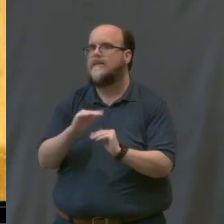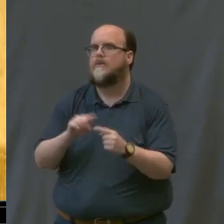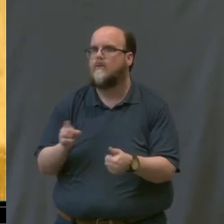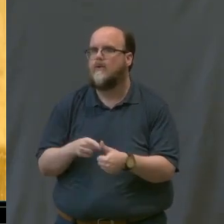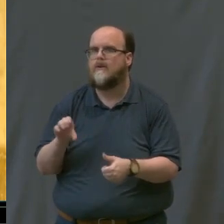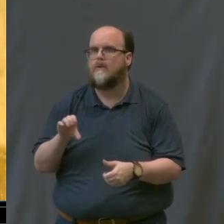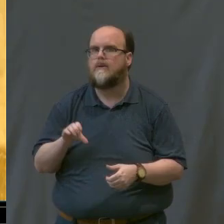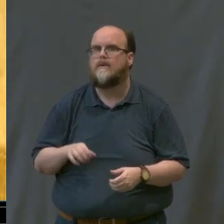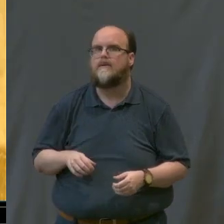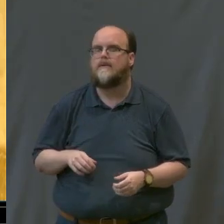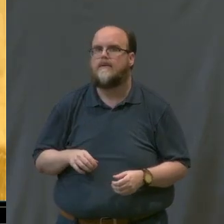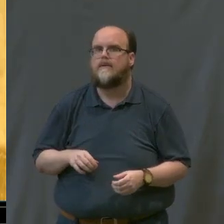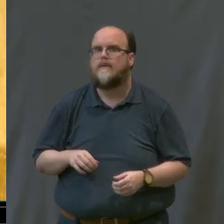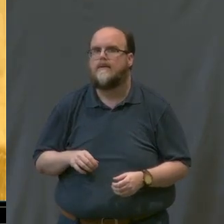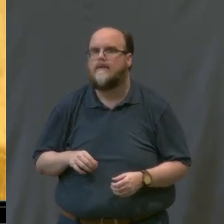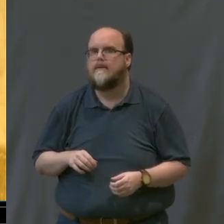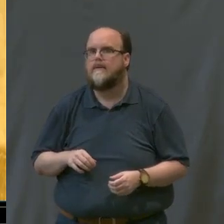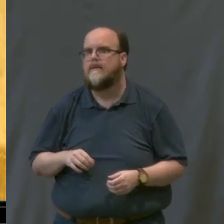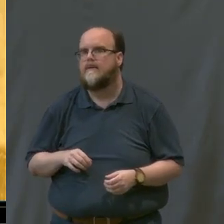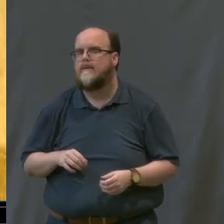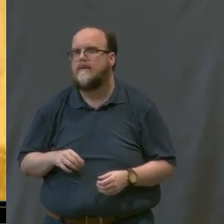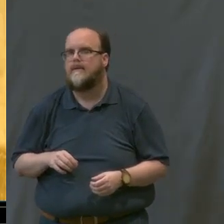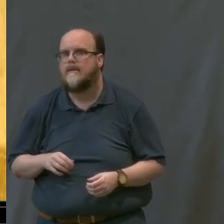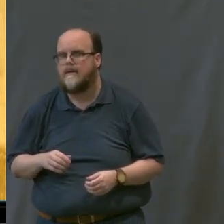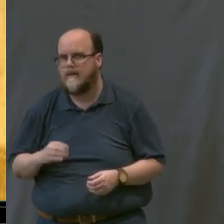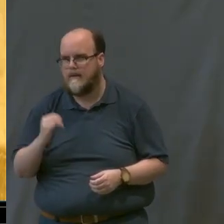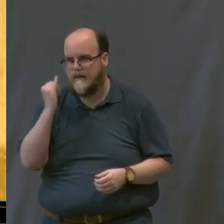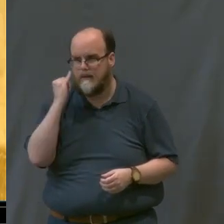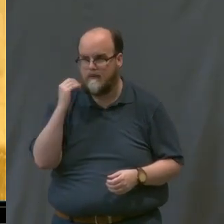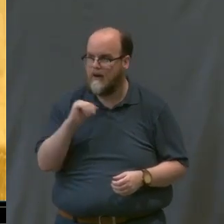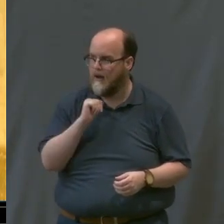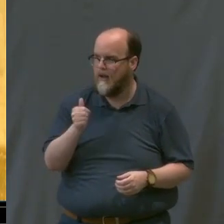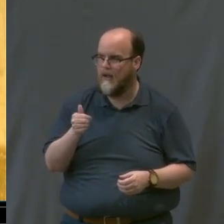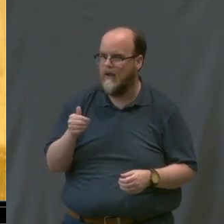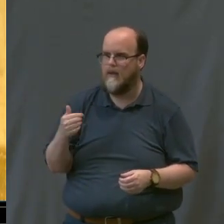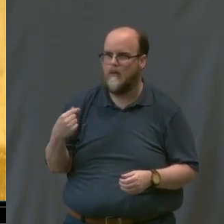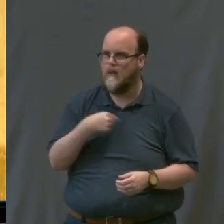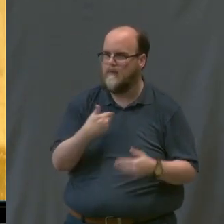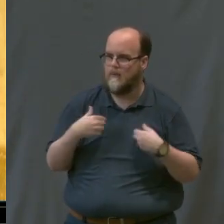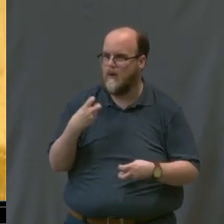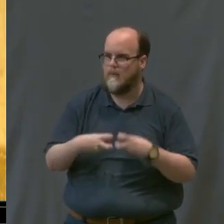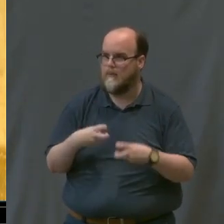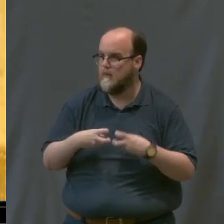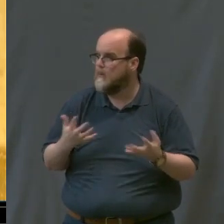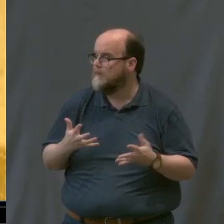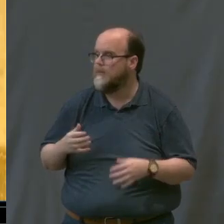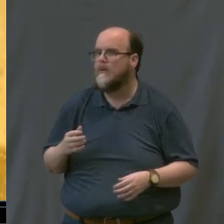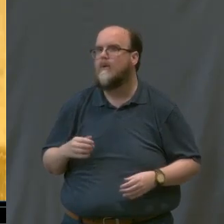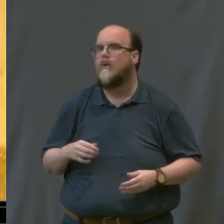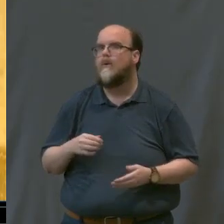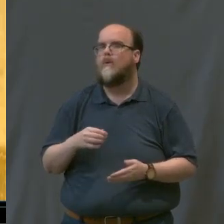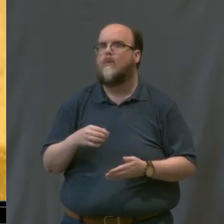about first century dates. If not, you've got a problem. And the problem is what